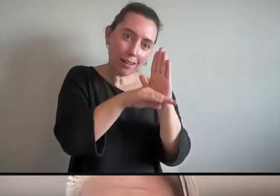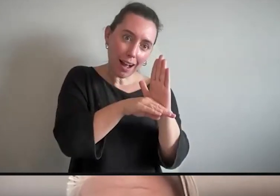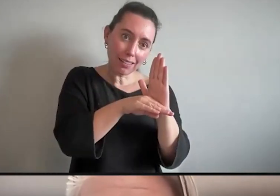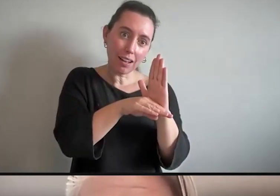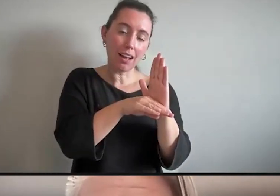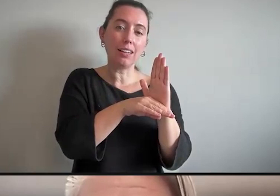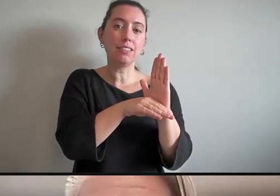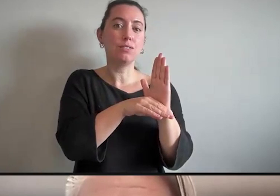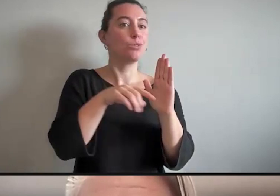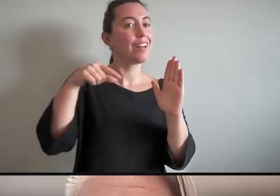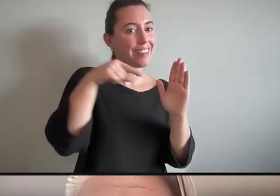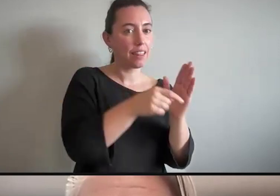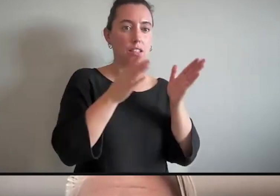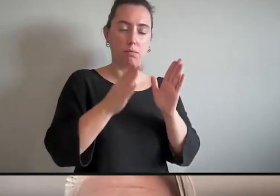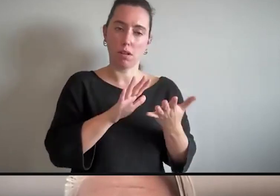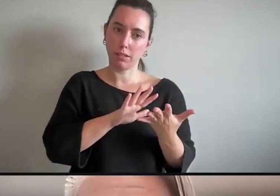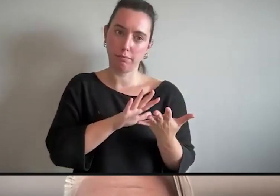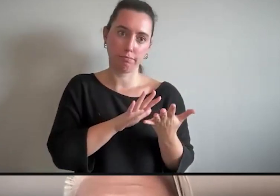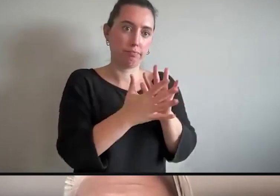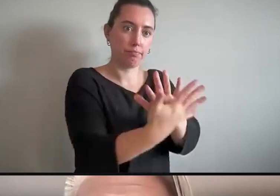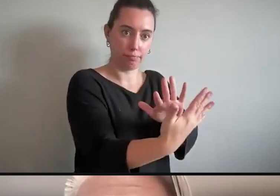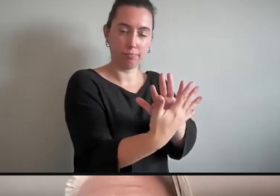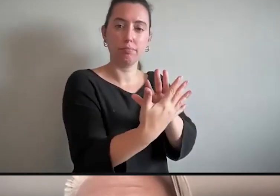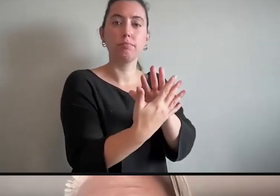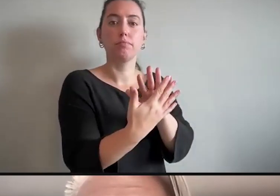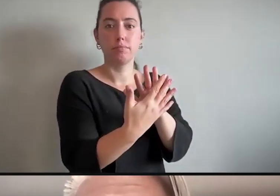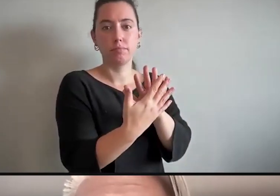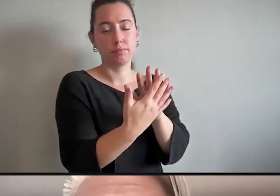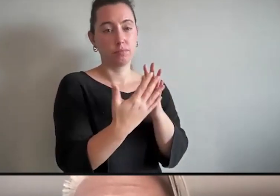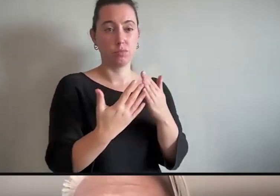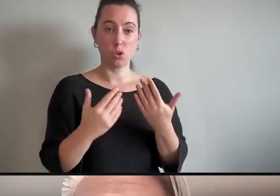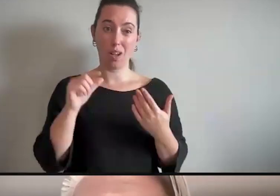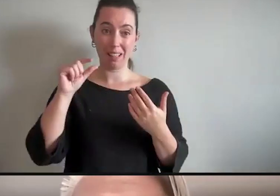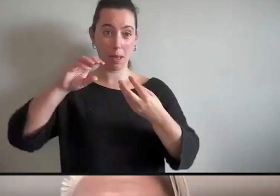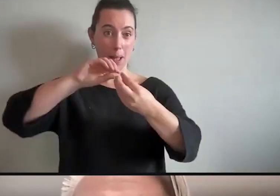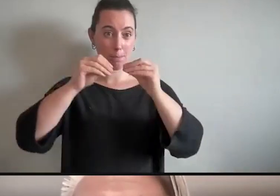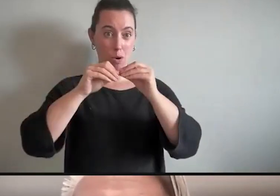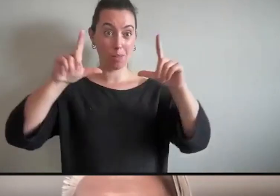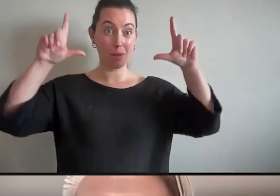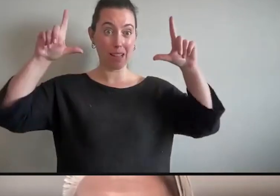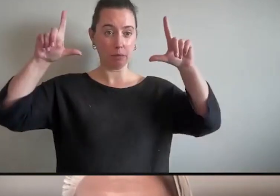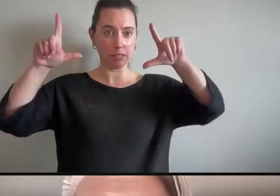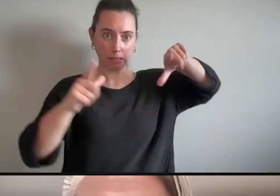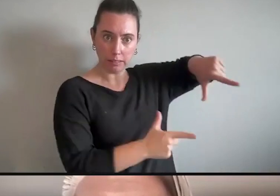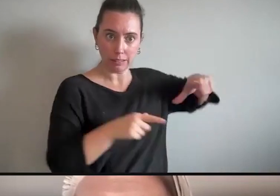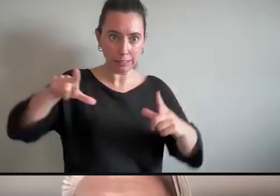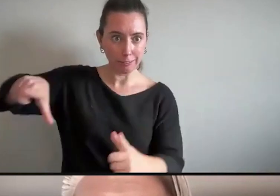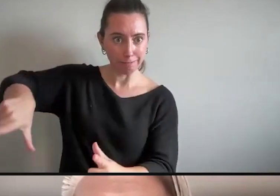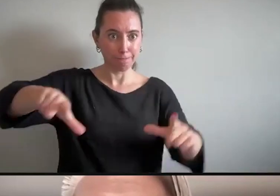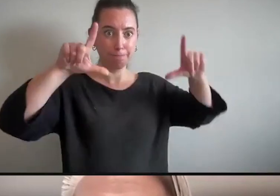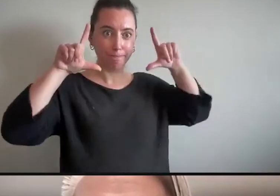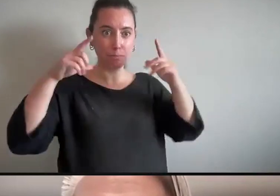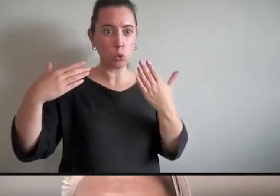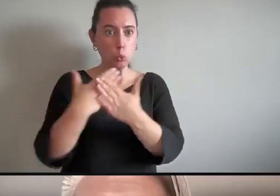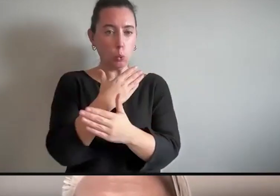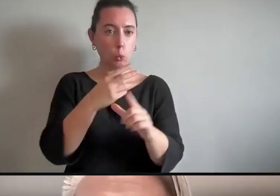get into enforced, right? So we have to start looking at this problem very differently because the same old tools are not everybody